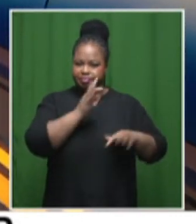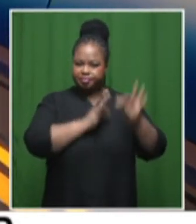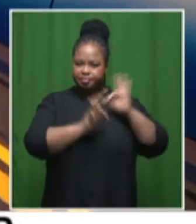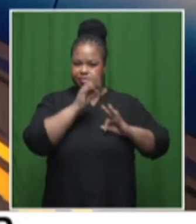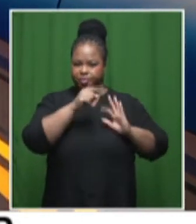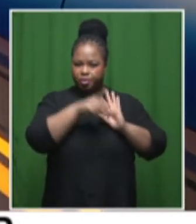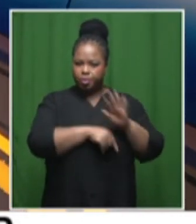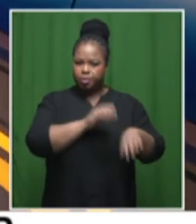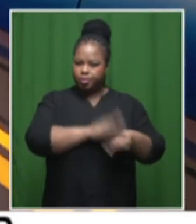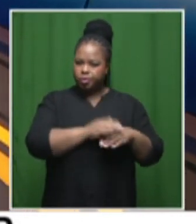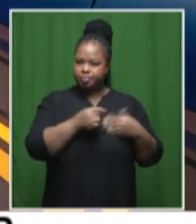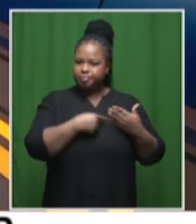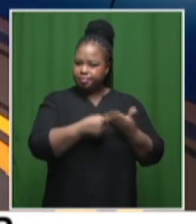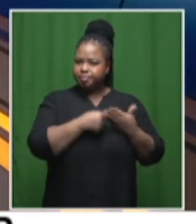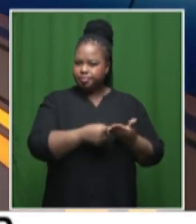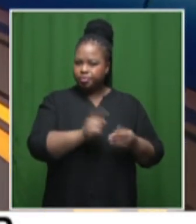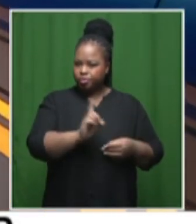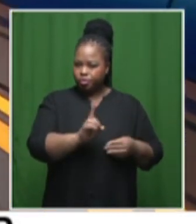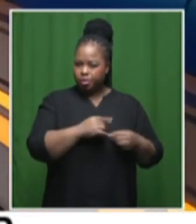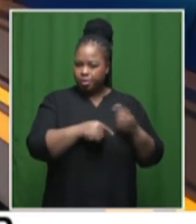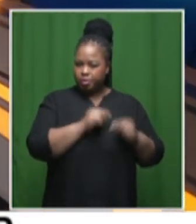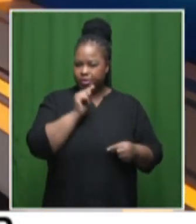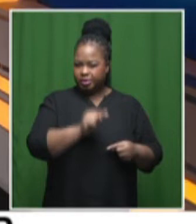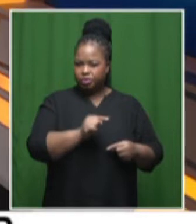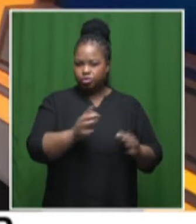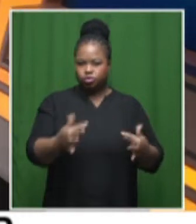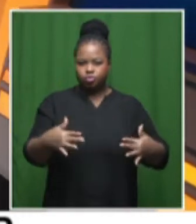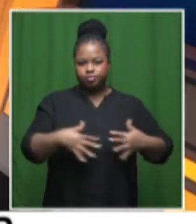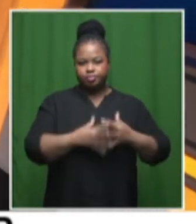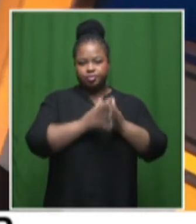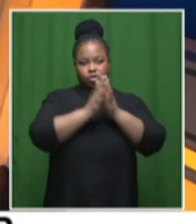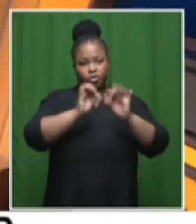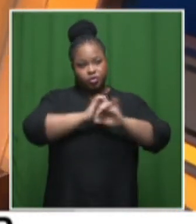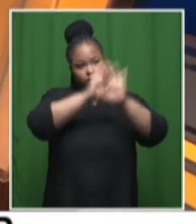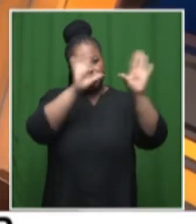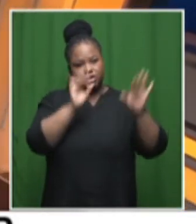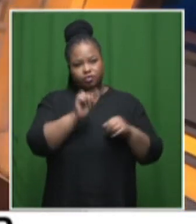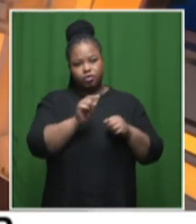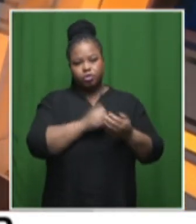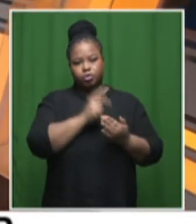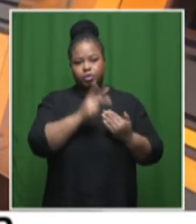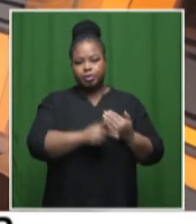about the conversations that you've had with regards to combining your visions for this project.